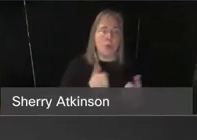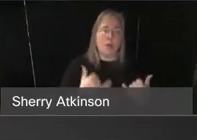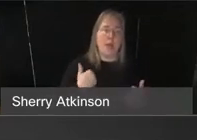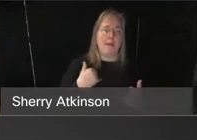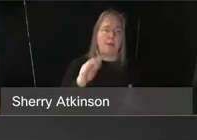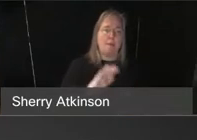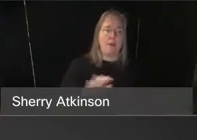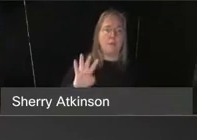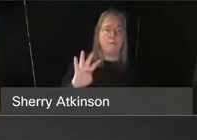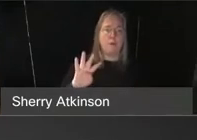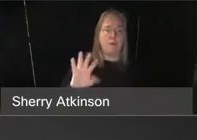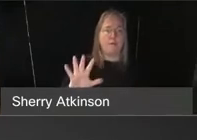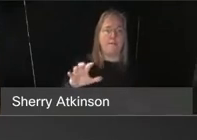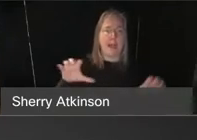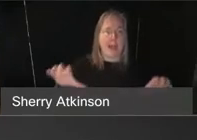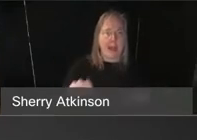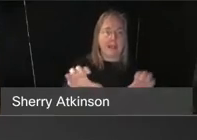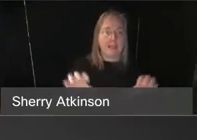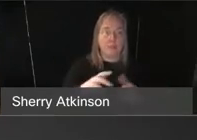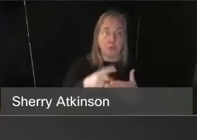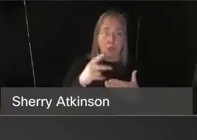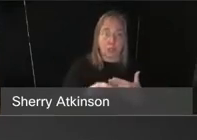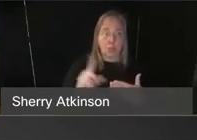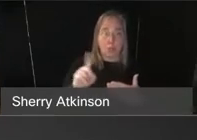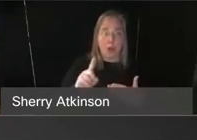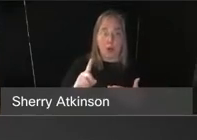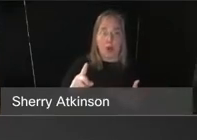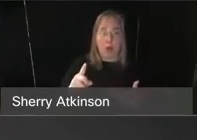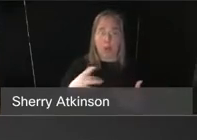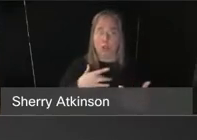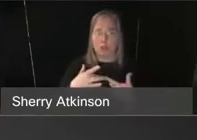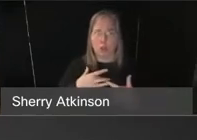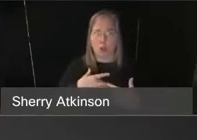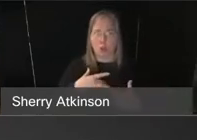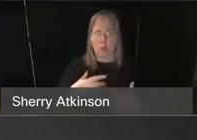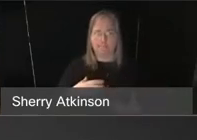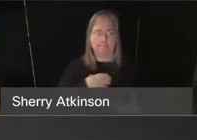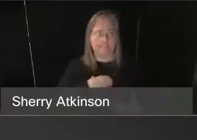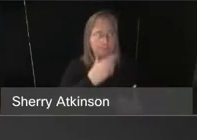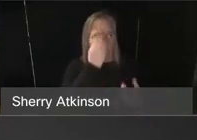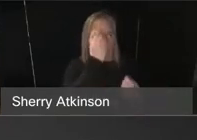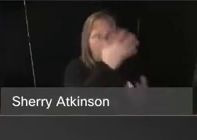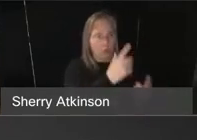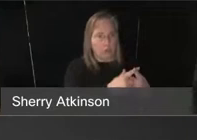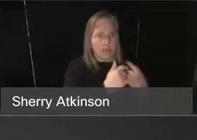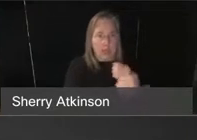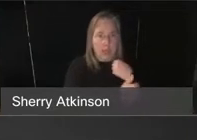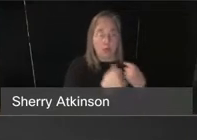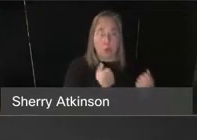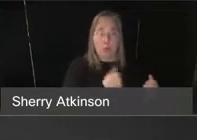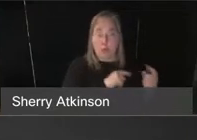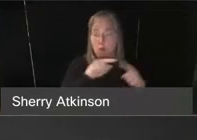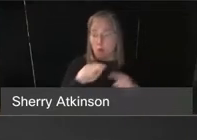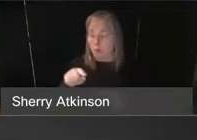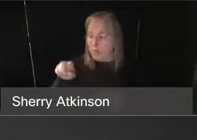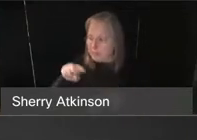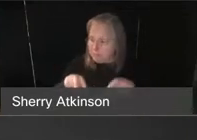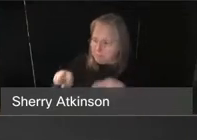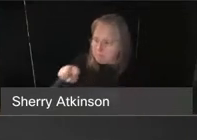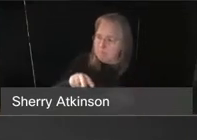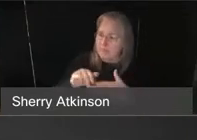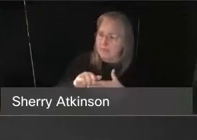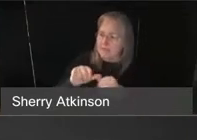active projects where there is a concern that was reported to the county. And when we go there, we do an inspection of that system to see like what is causing